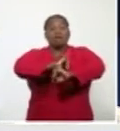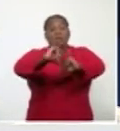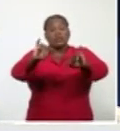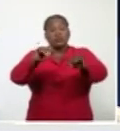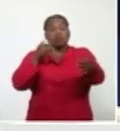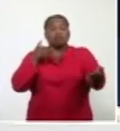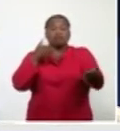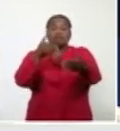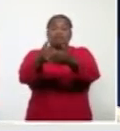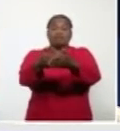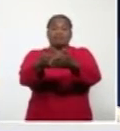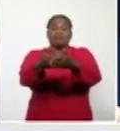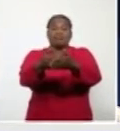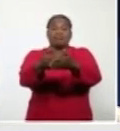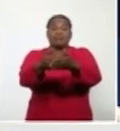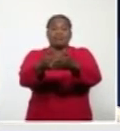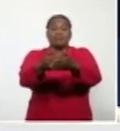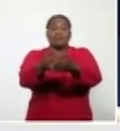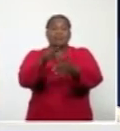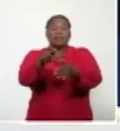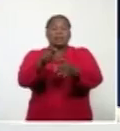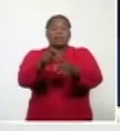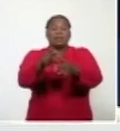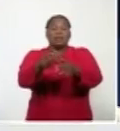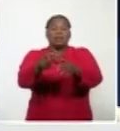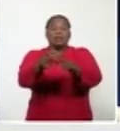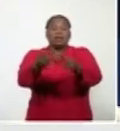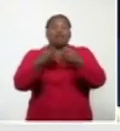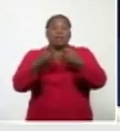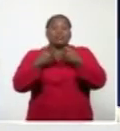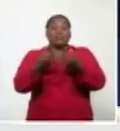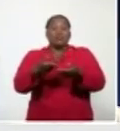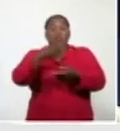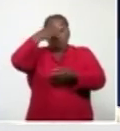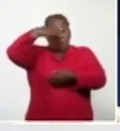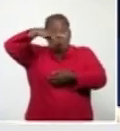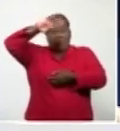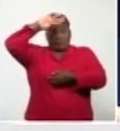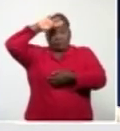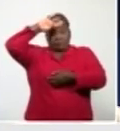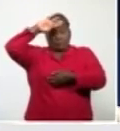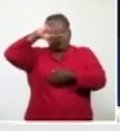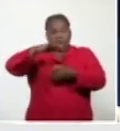And this is our information we had to give you today with the data from our country